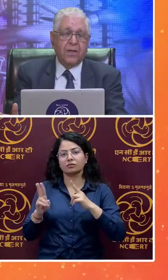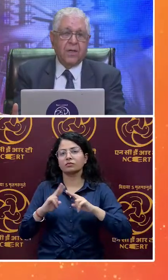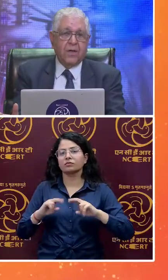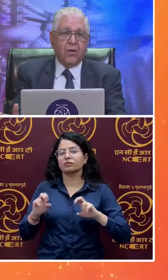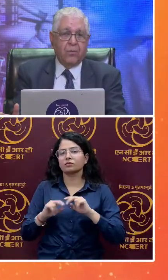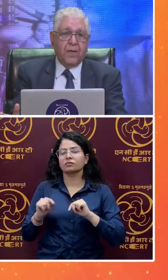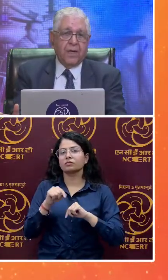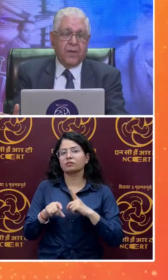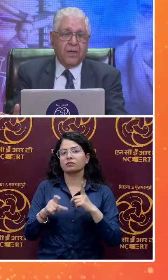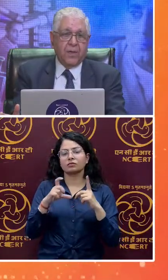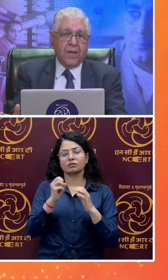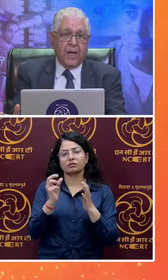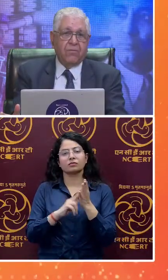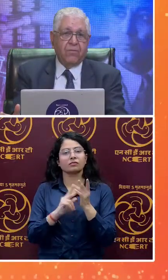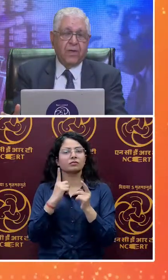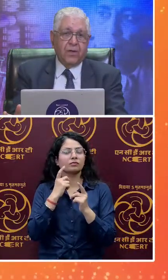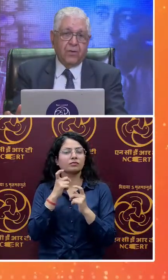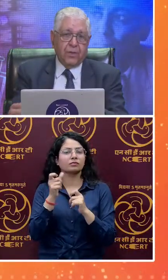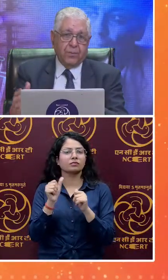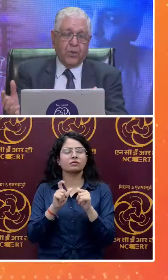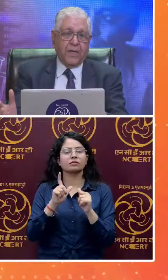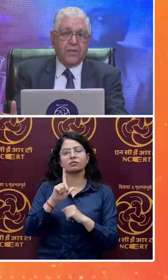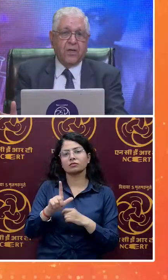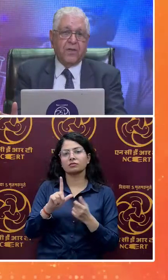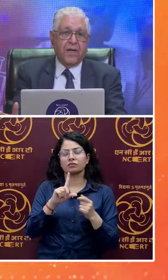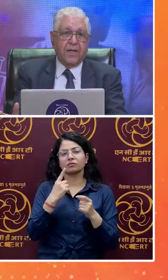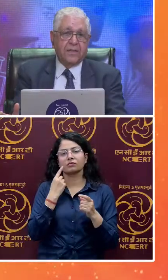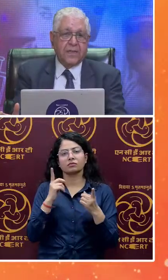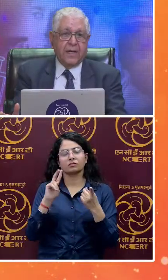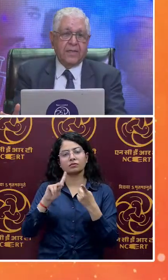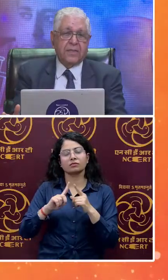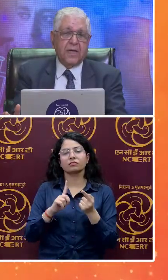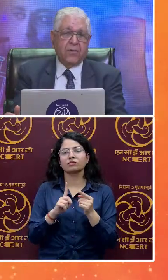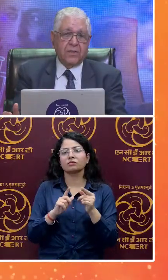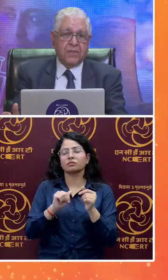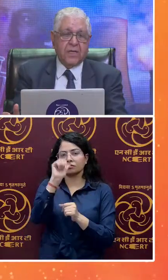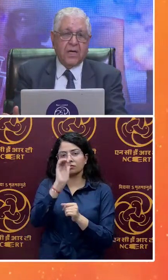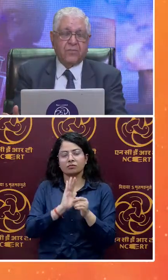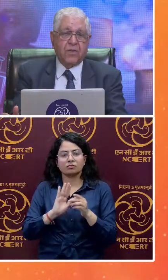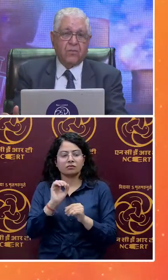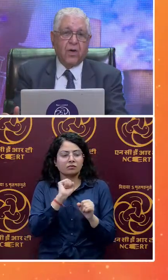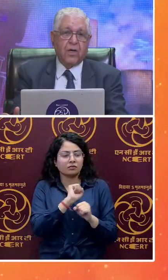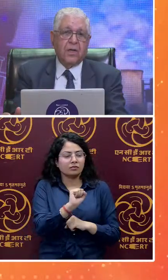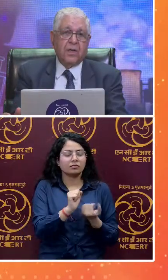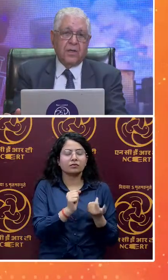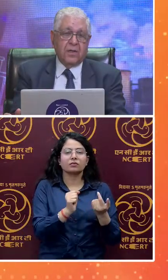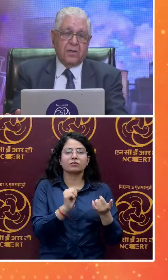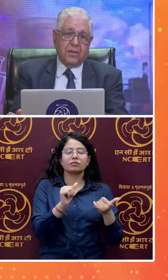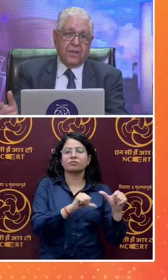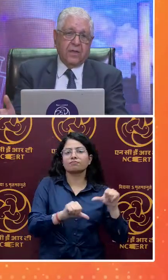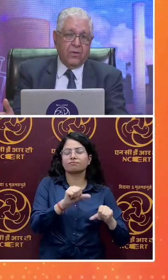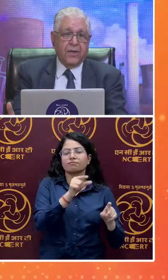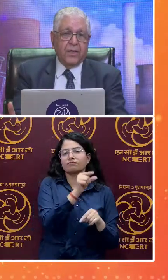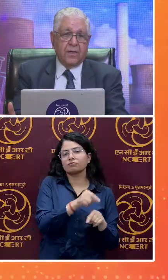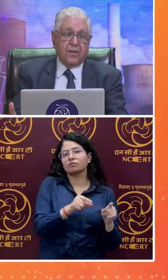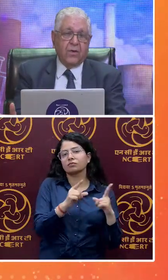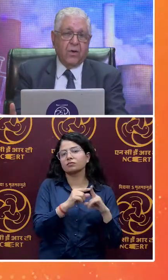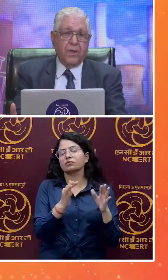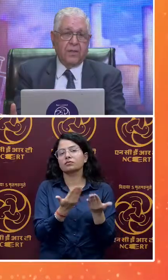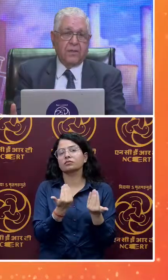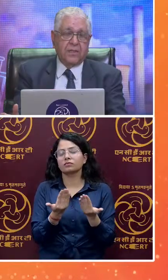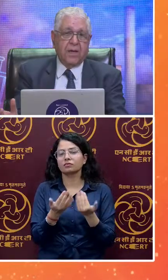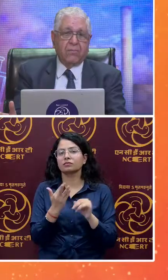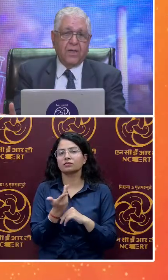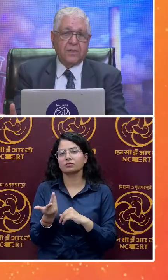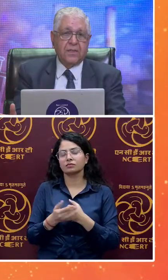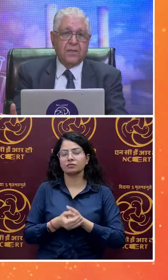colonial government had become alive to the potential of the Indian scientists. After the start of the war, the colonial